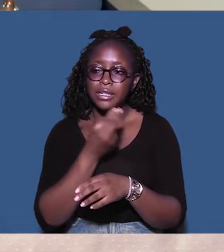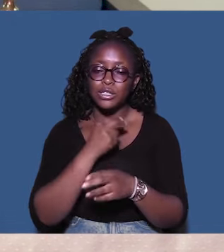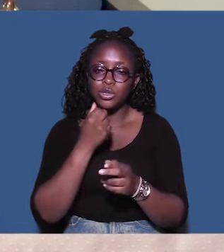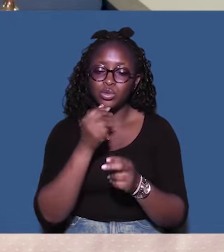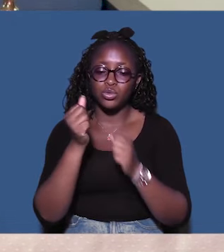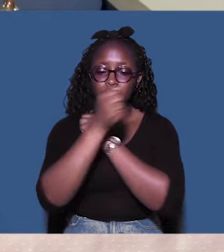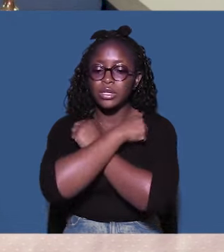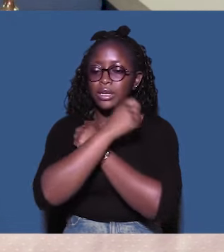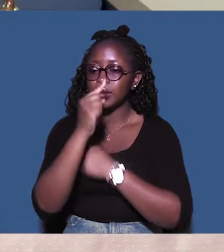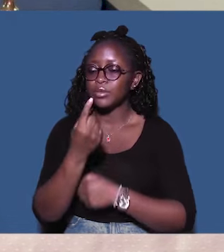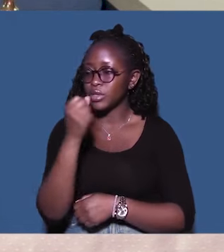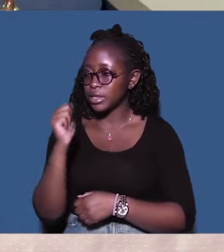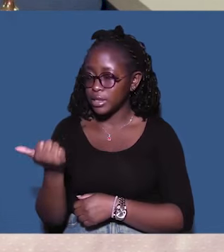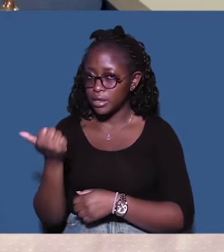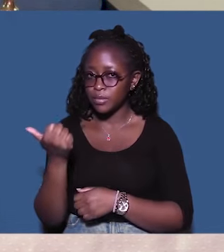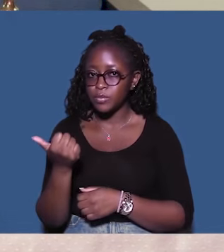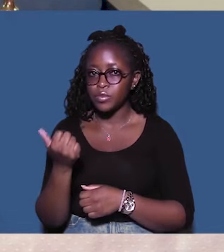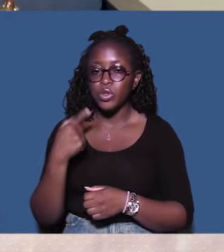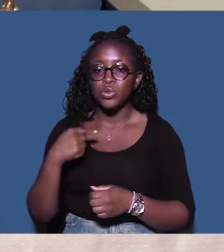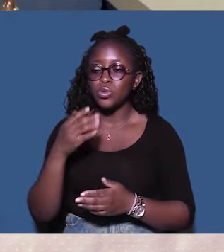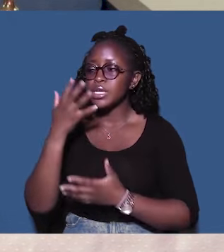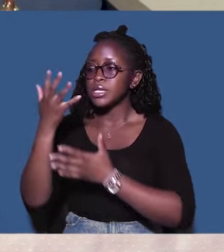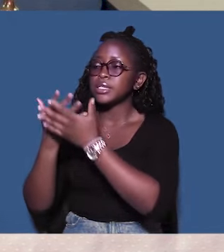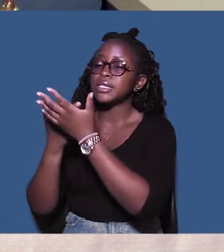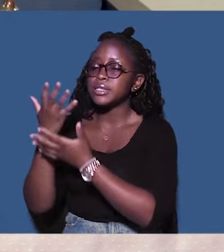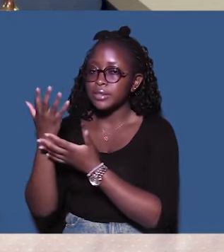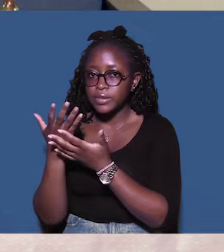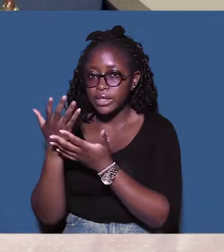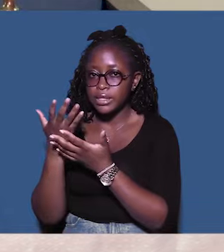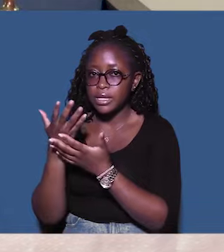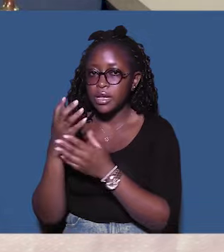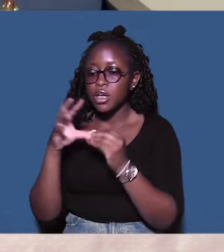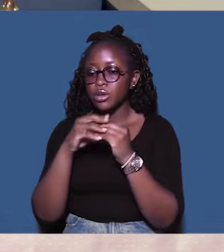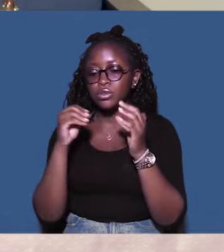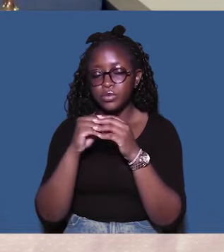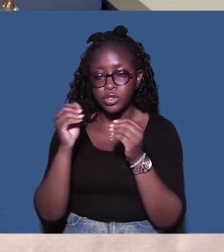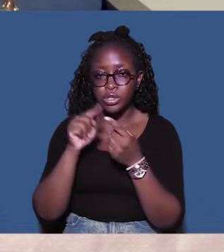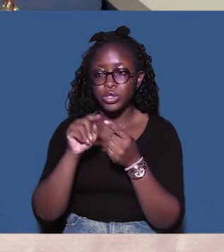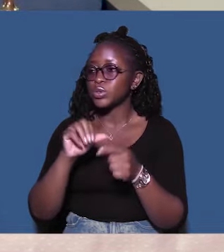love others by sacrificing our comfort so